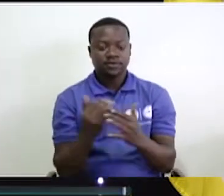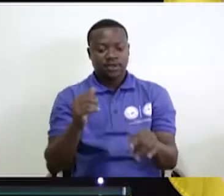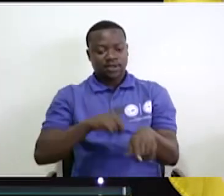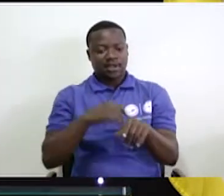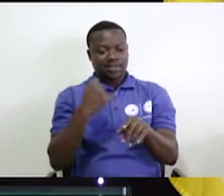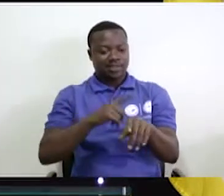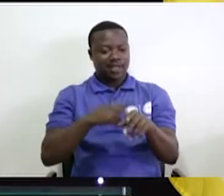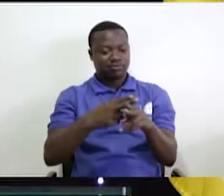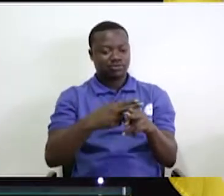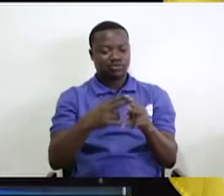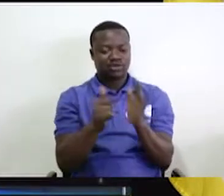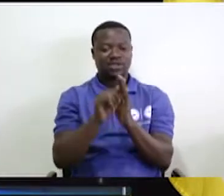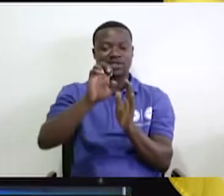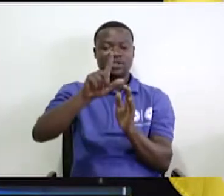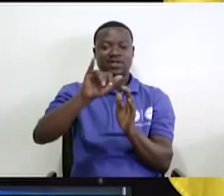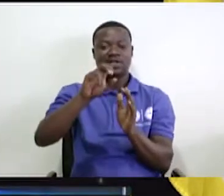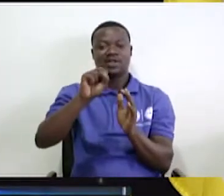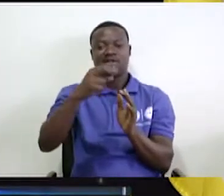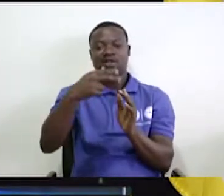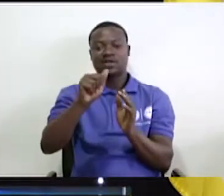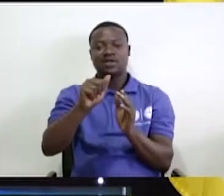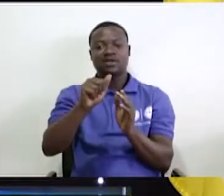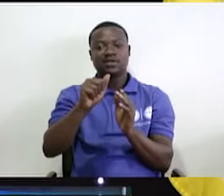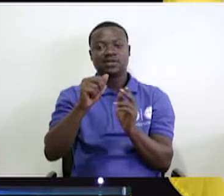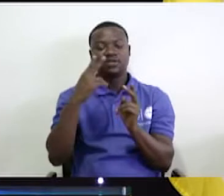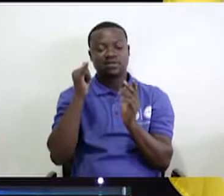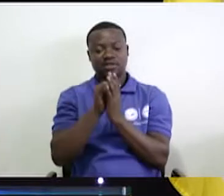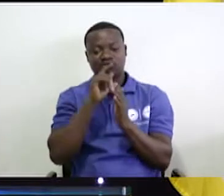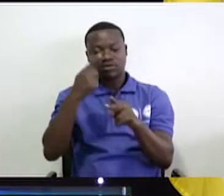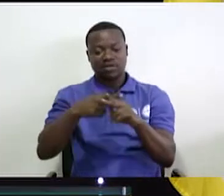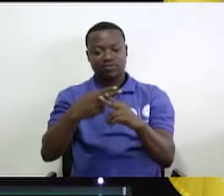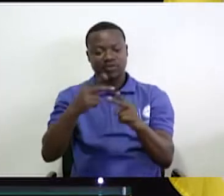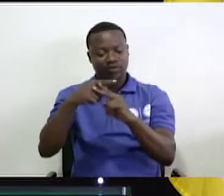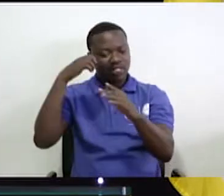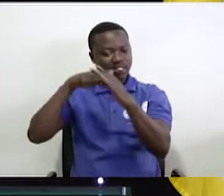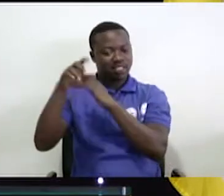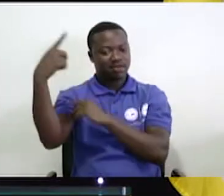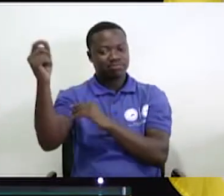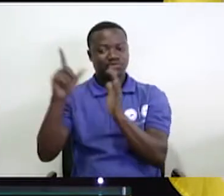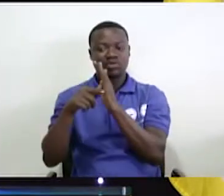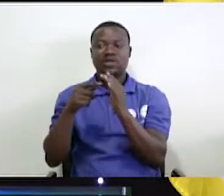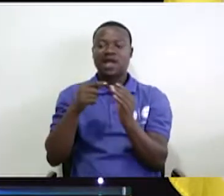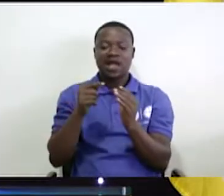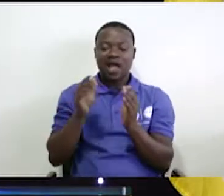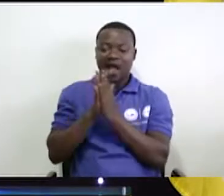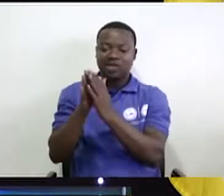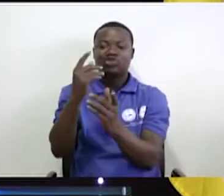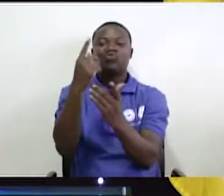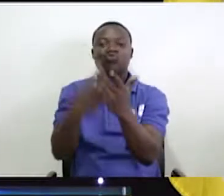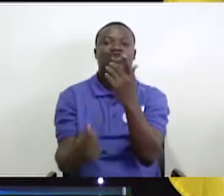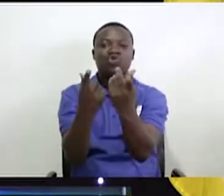Elisa Aria Tasso said, "On also on sign it, you know, Obisan said, Madame Fo, a dear cry now open, Namingema. Let